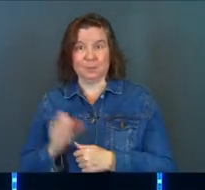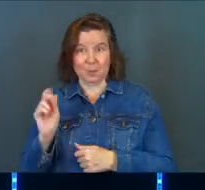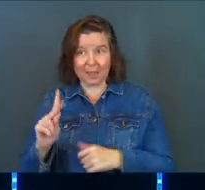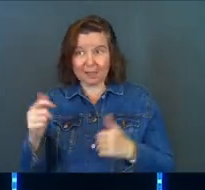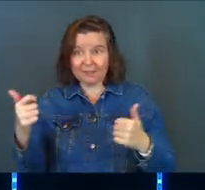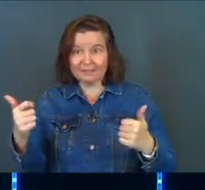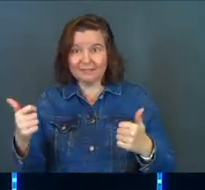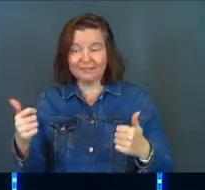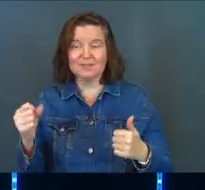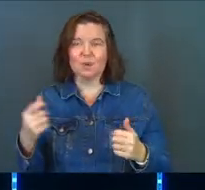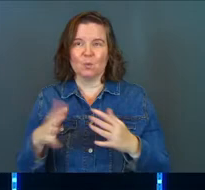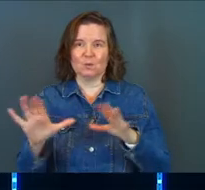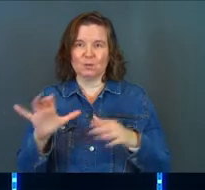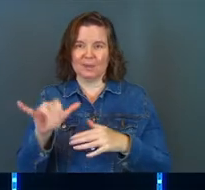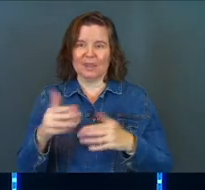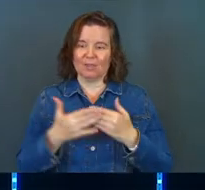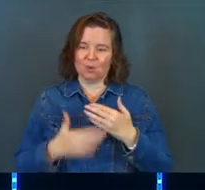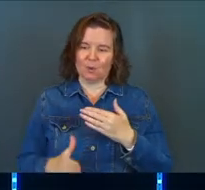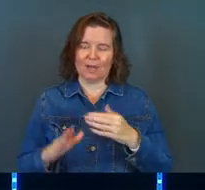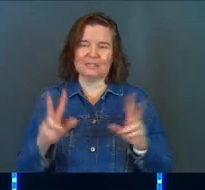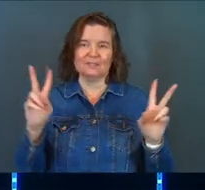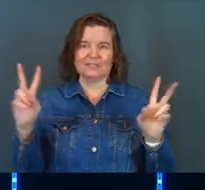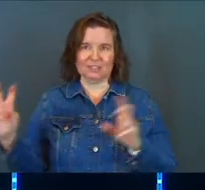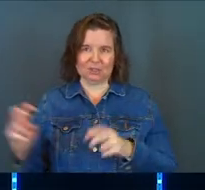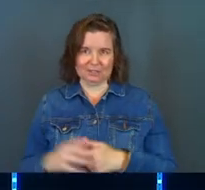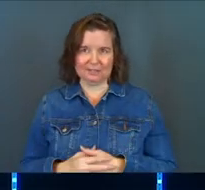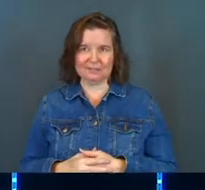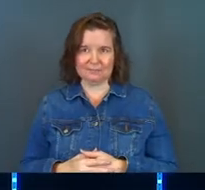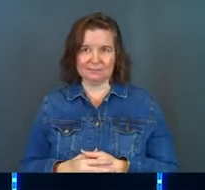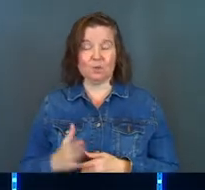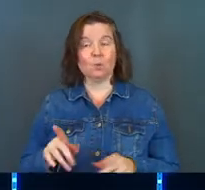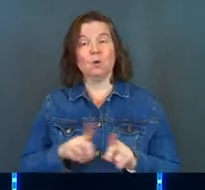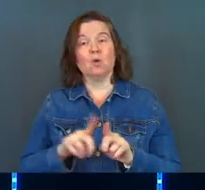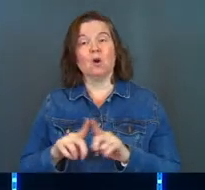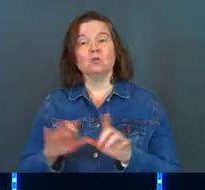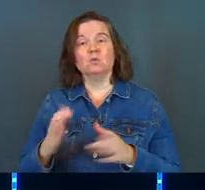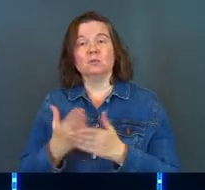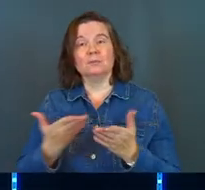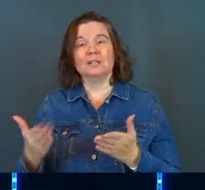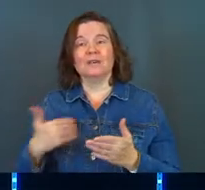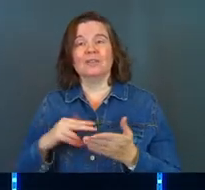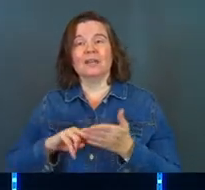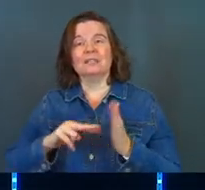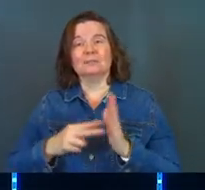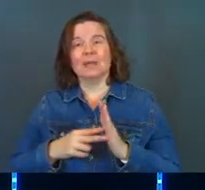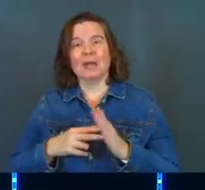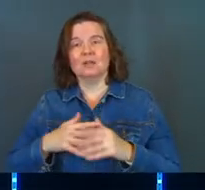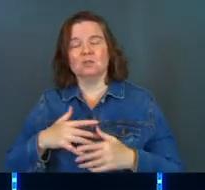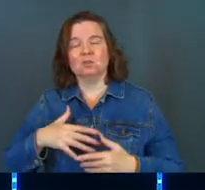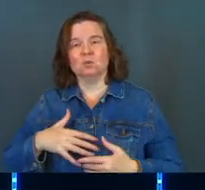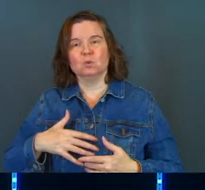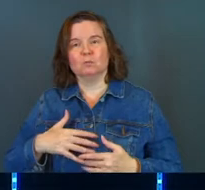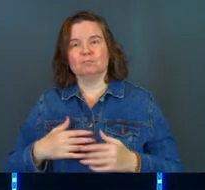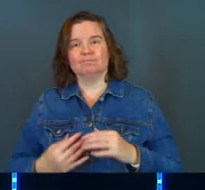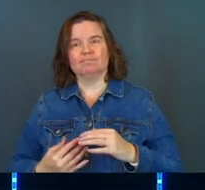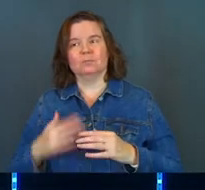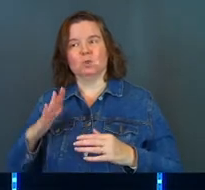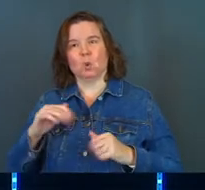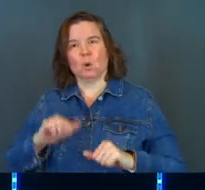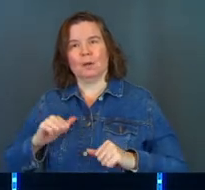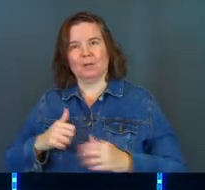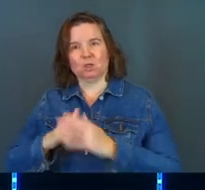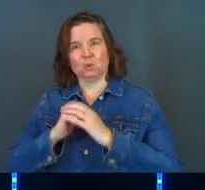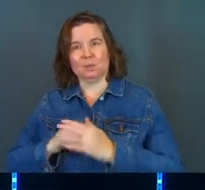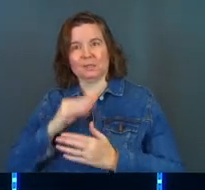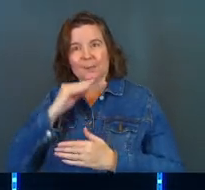All right? So we're going to do that the rest of the series. We're also going to do some stuff that's meant to stir your ability to